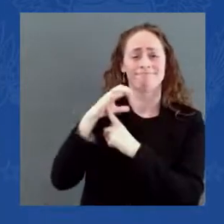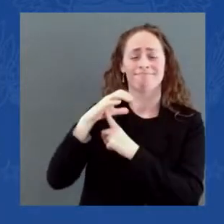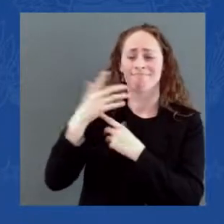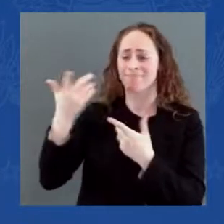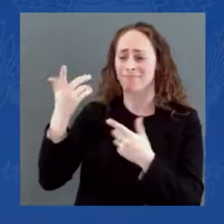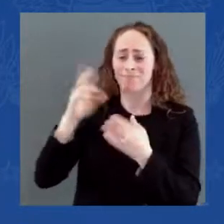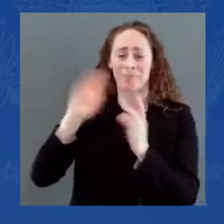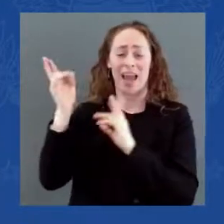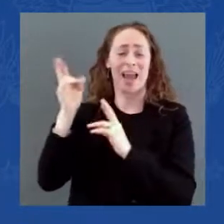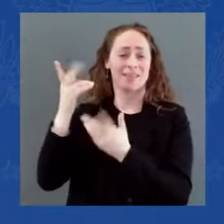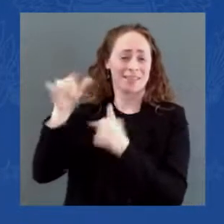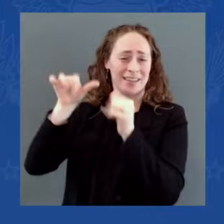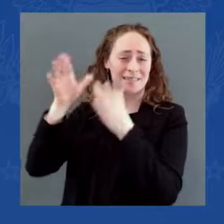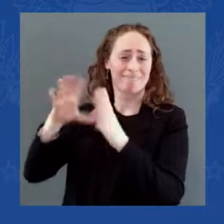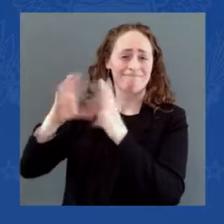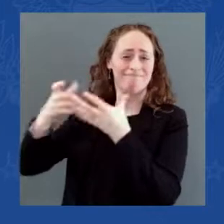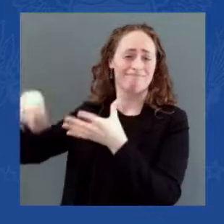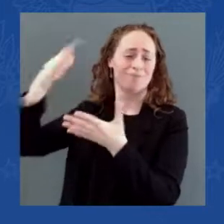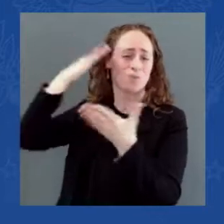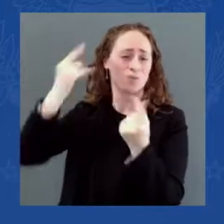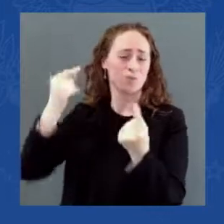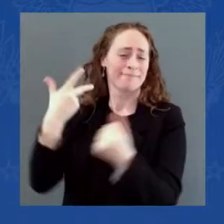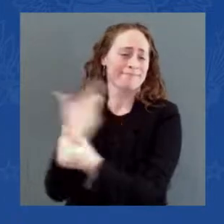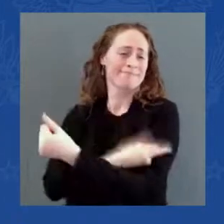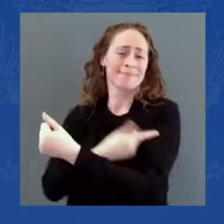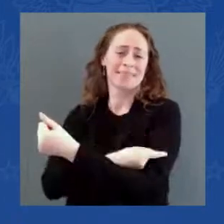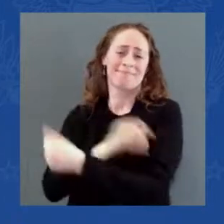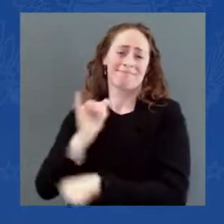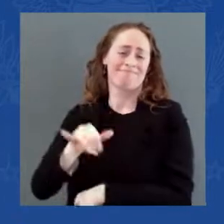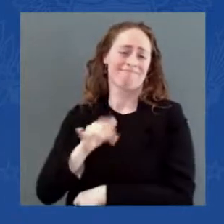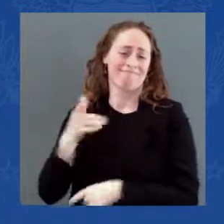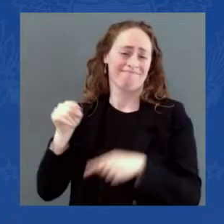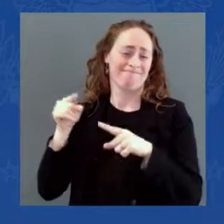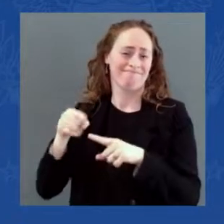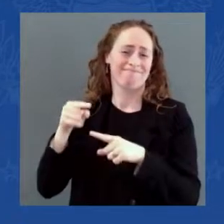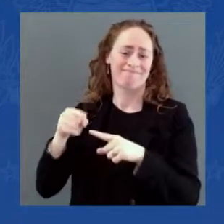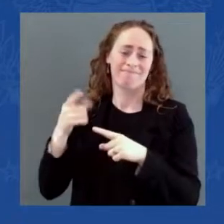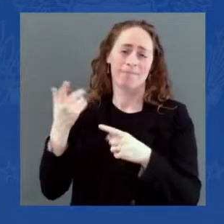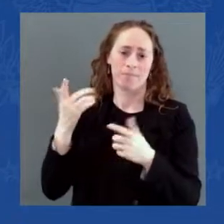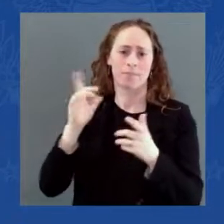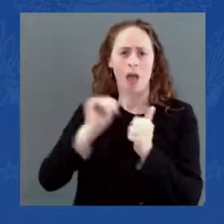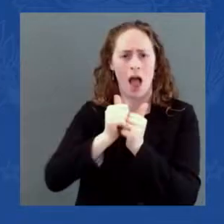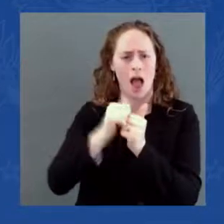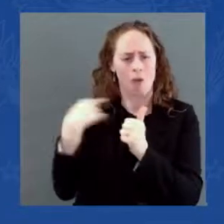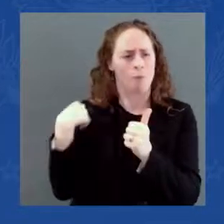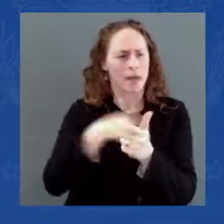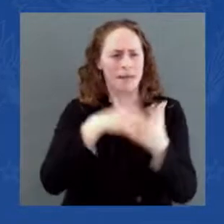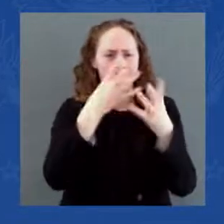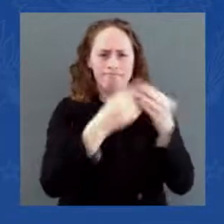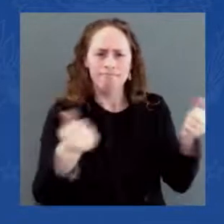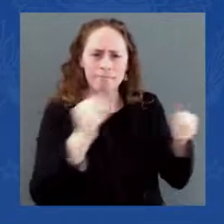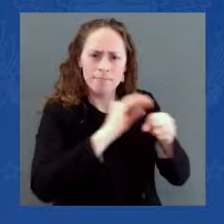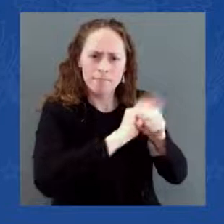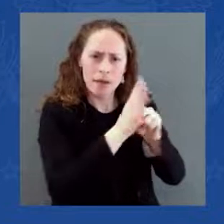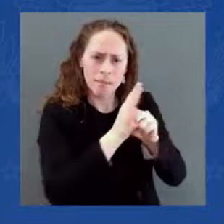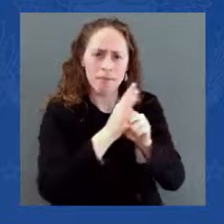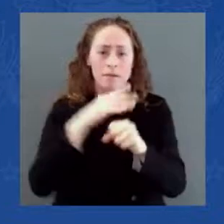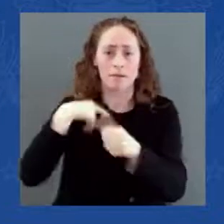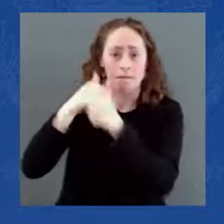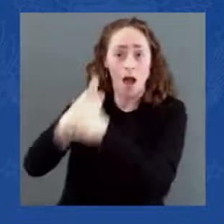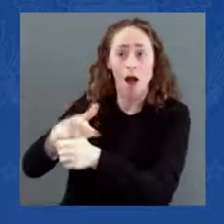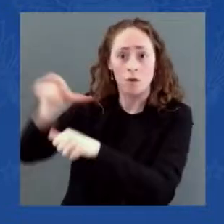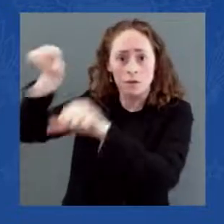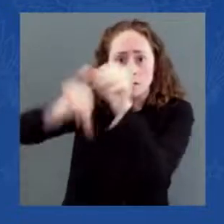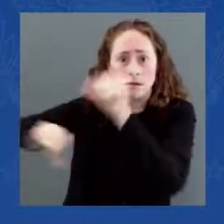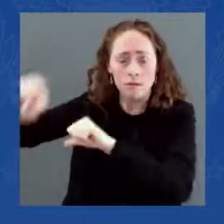chaos and confusion. Just like we beat back COVID-19 in the spring and more powerful variant, Delta variant, in the summer and fall.